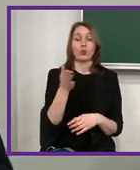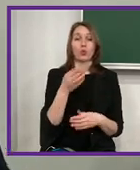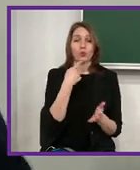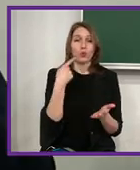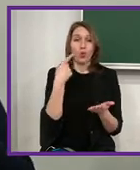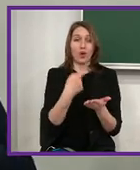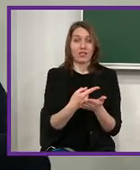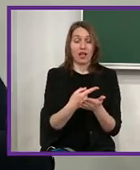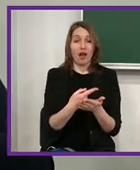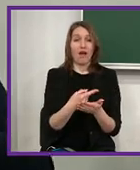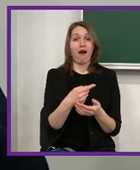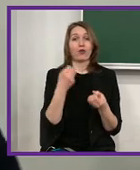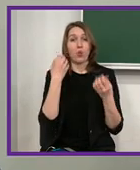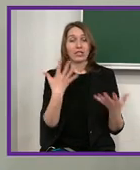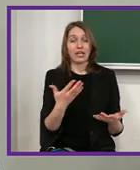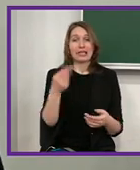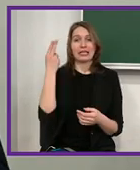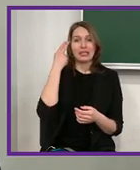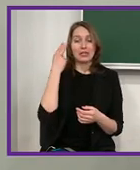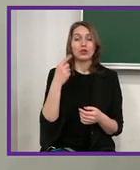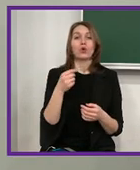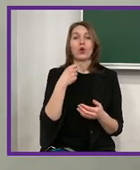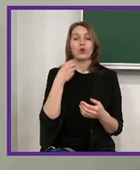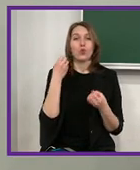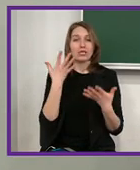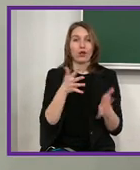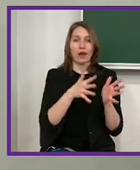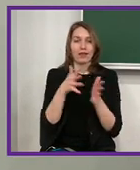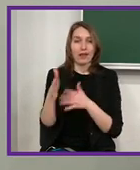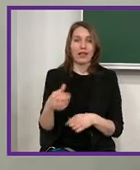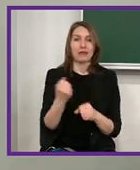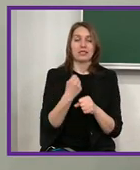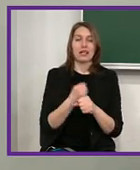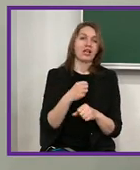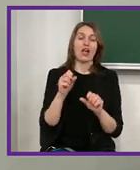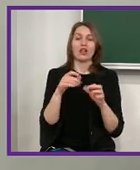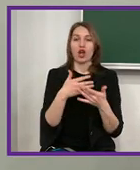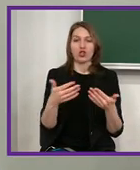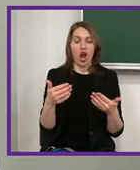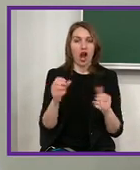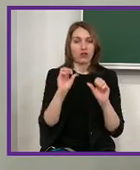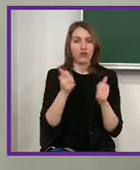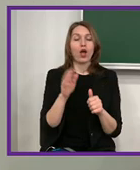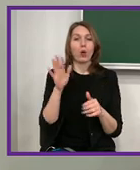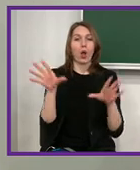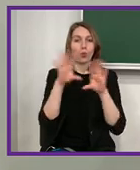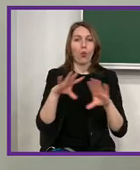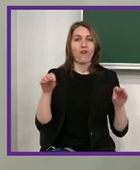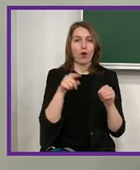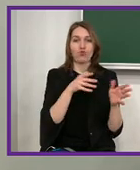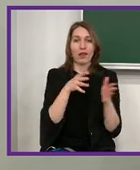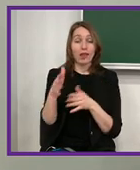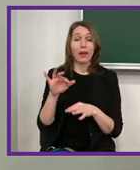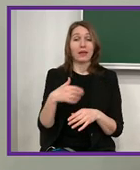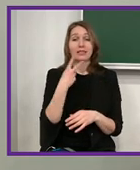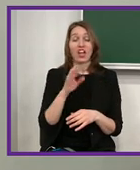actions, then what? You need to make sure that those actions are put into place and you're assessing whether or not they're effective. Again, just mirroring the other steps of